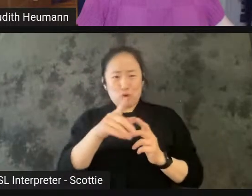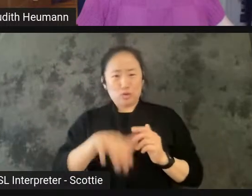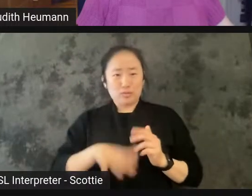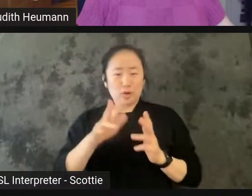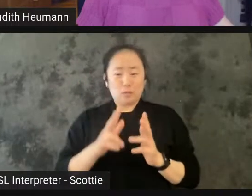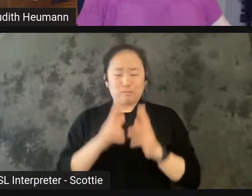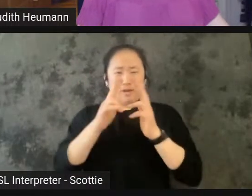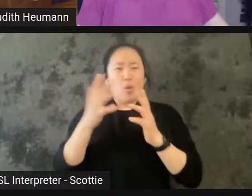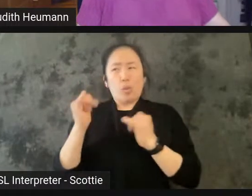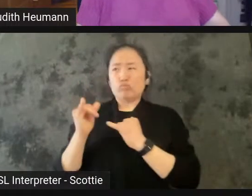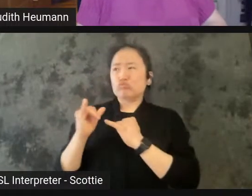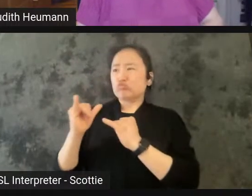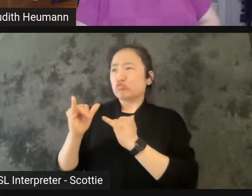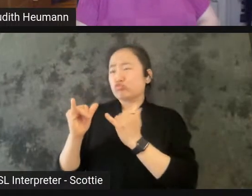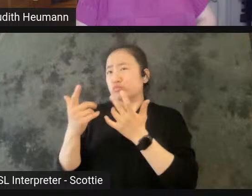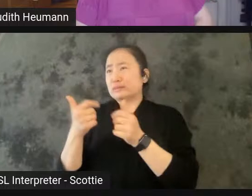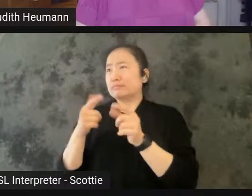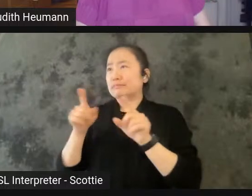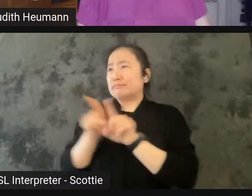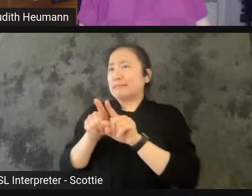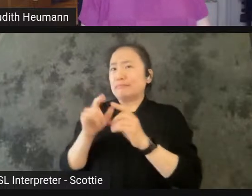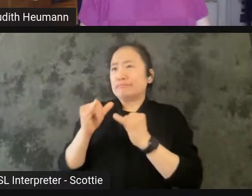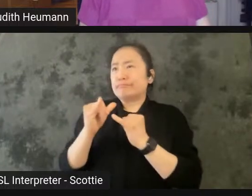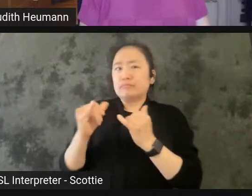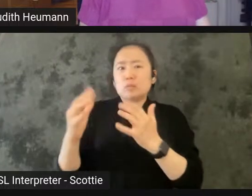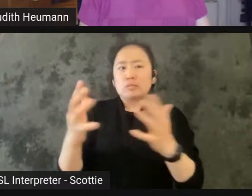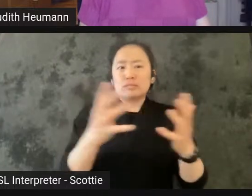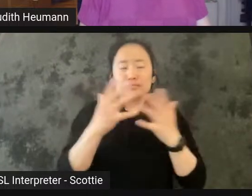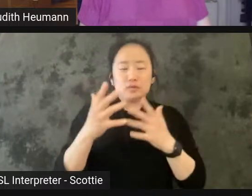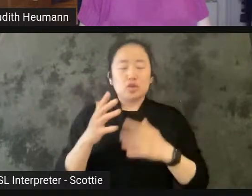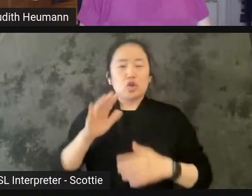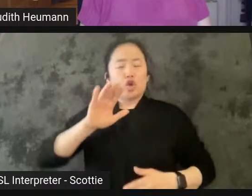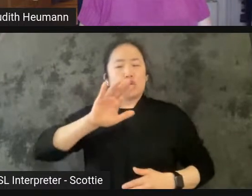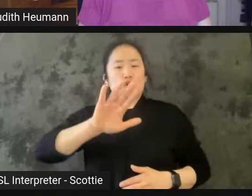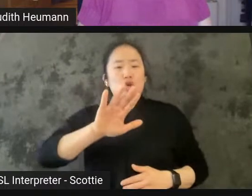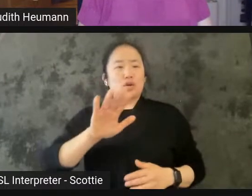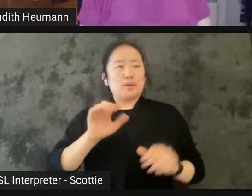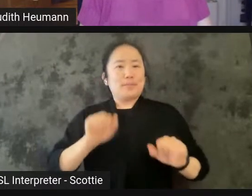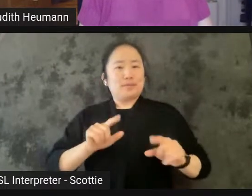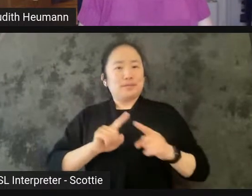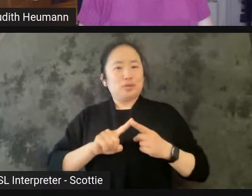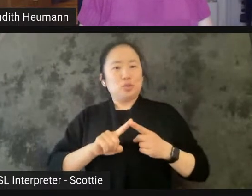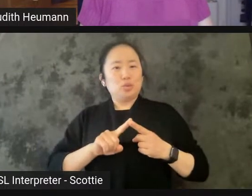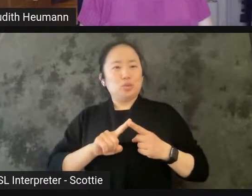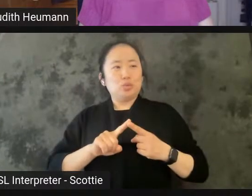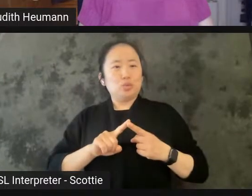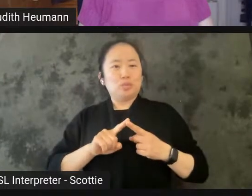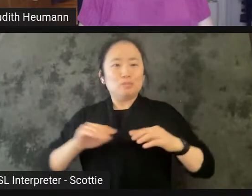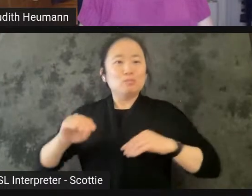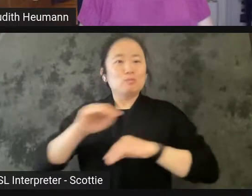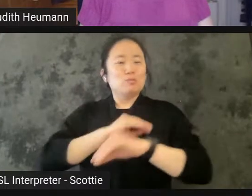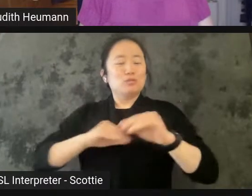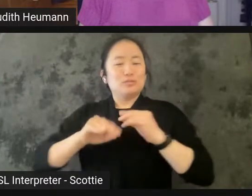like all the other kids and be treated like all the other kids, so much of her, and you multiply that exponentially.